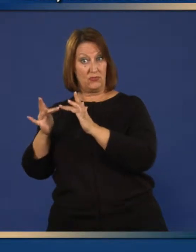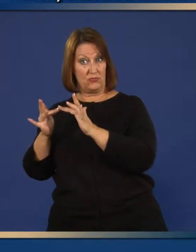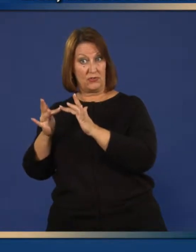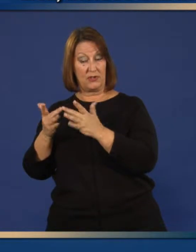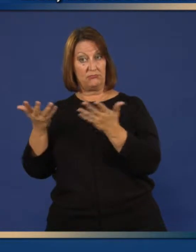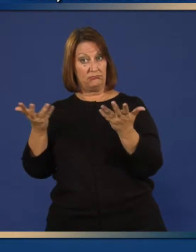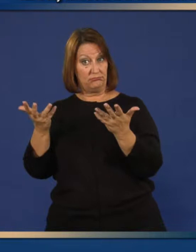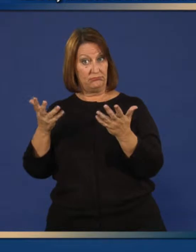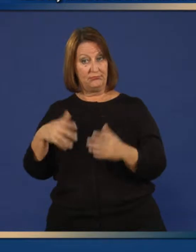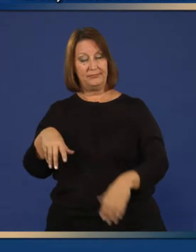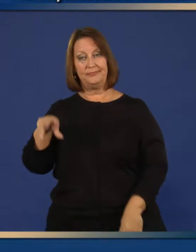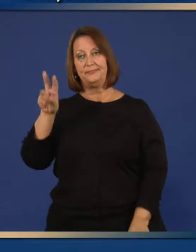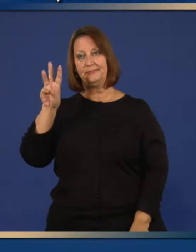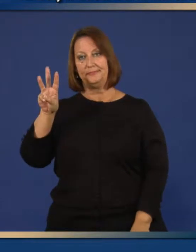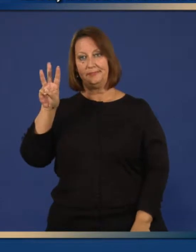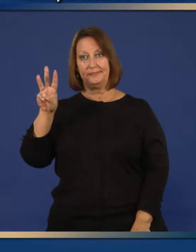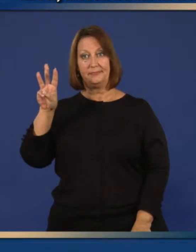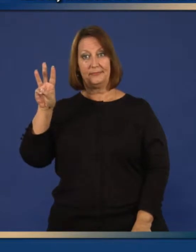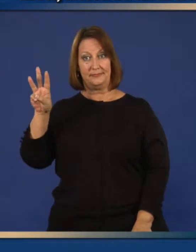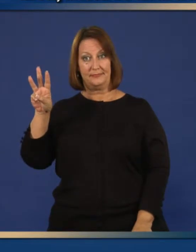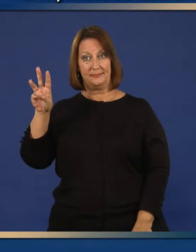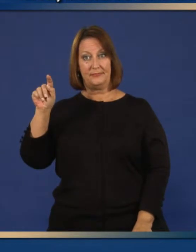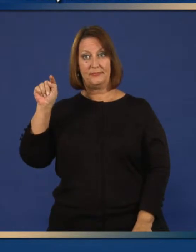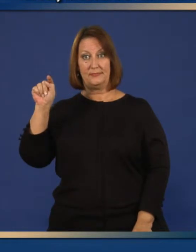website at